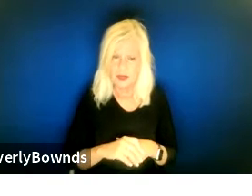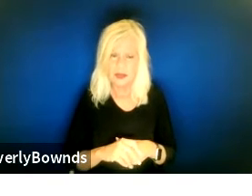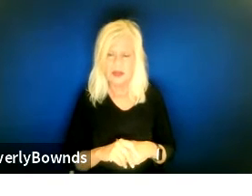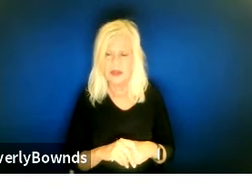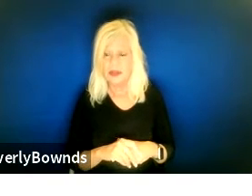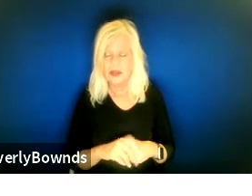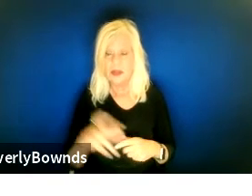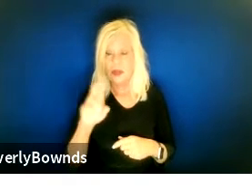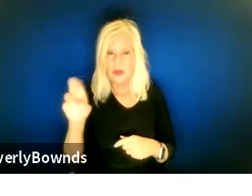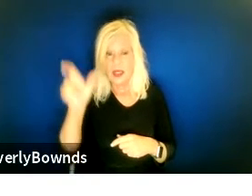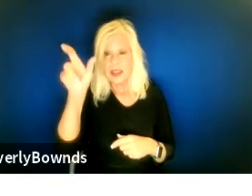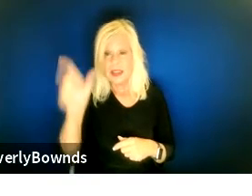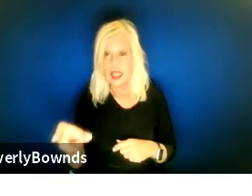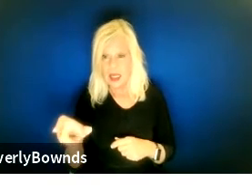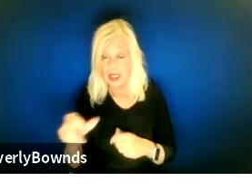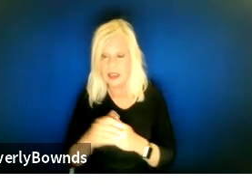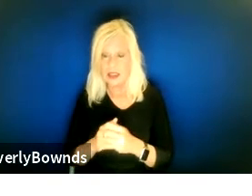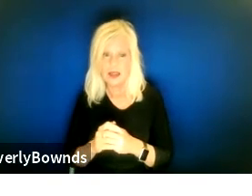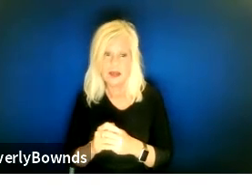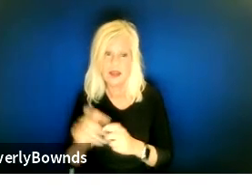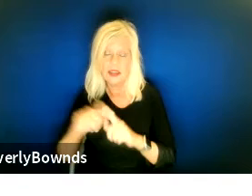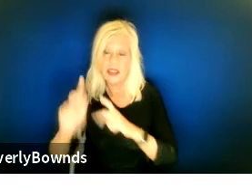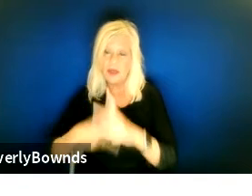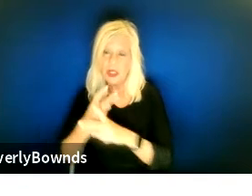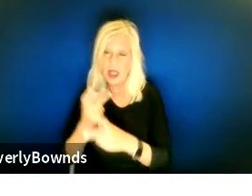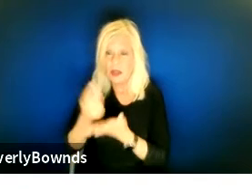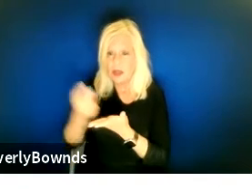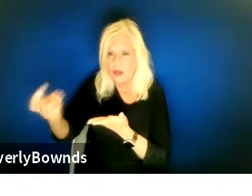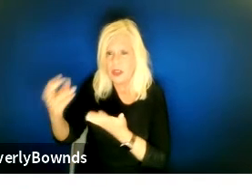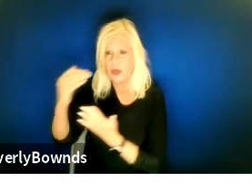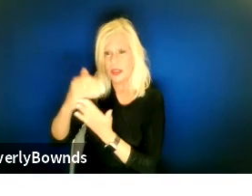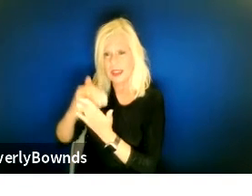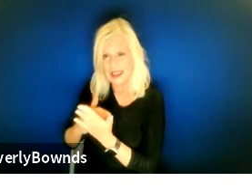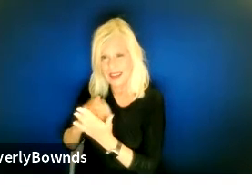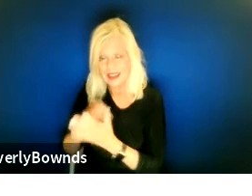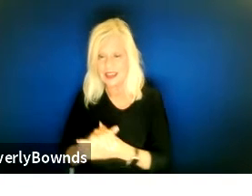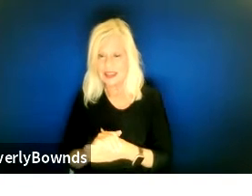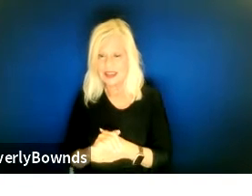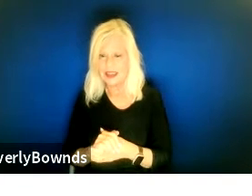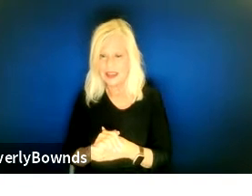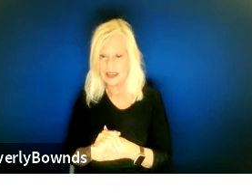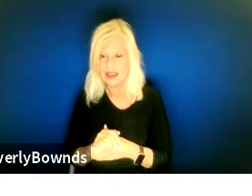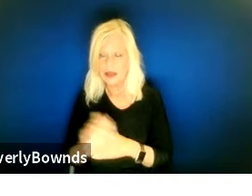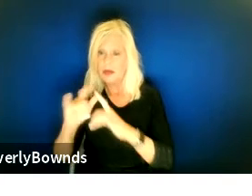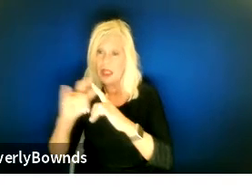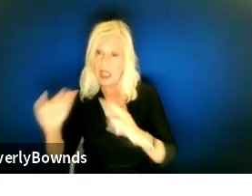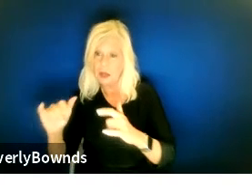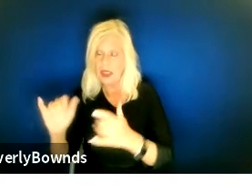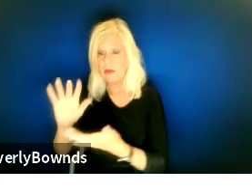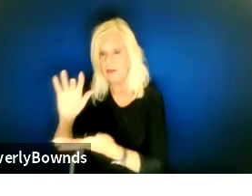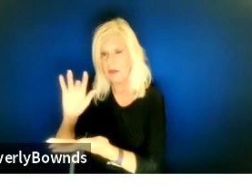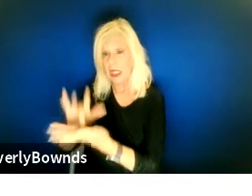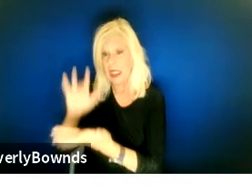on the right side of the screen, like all the type of resources are listed. So in that, like you click camping and then